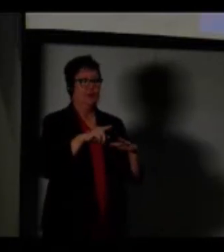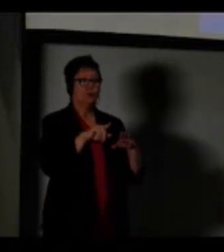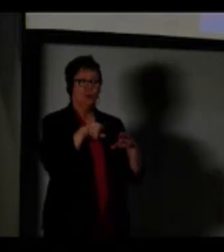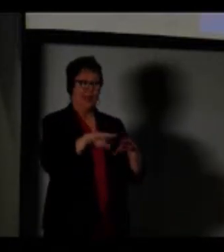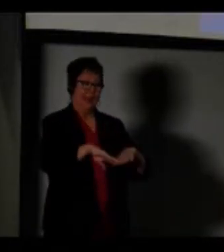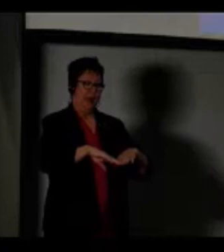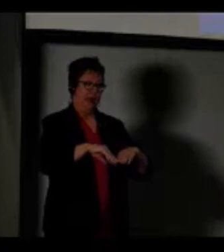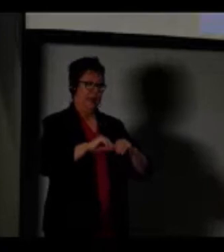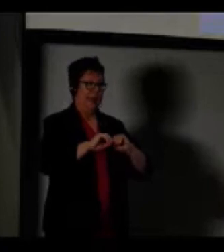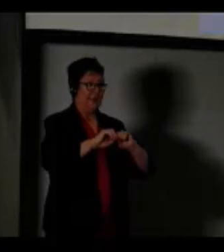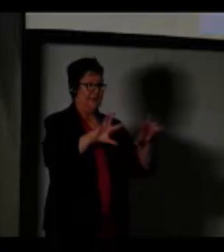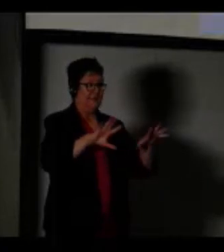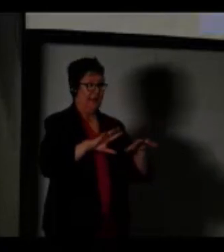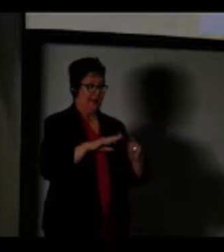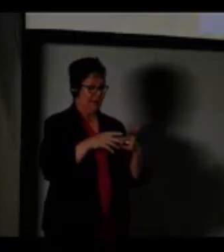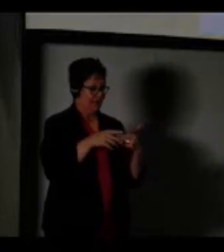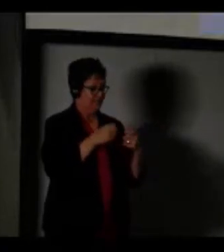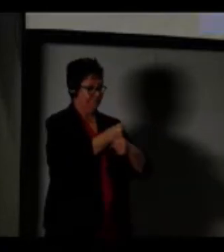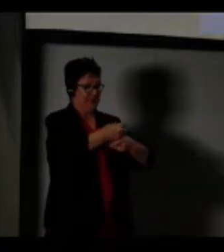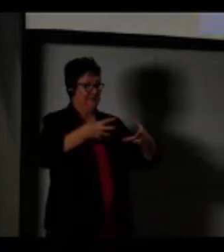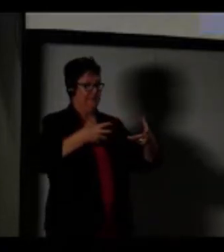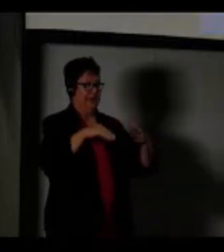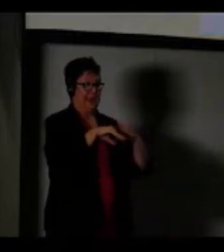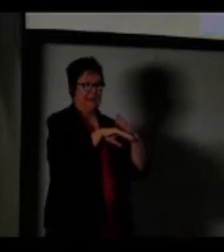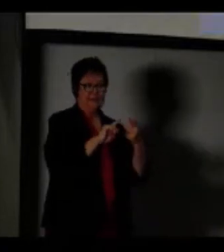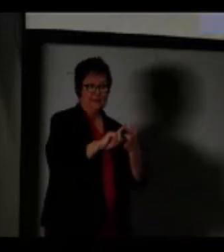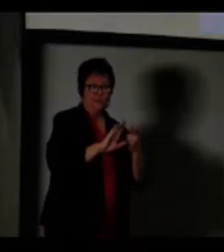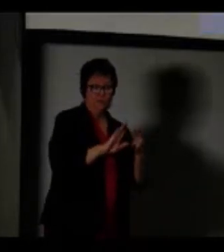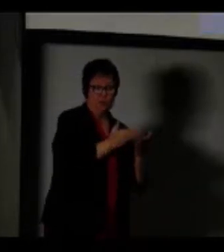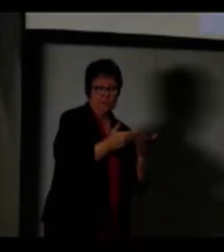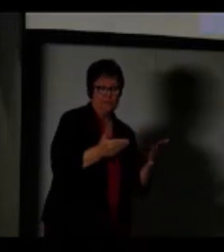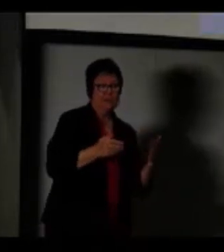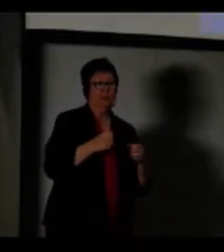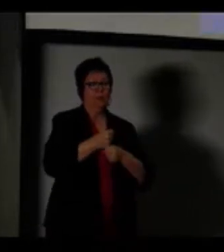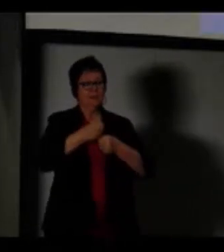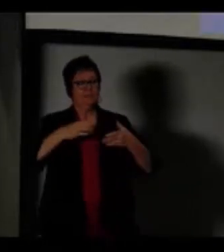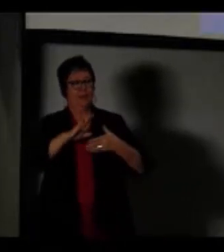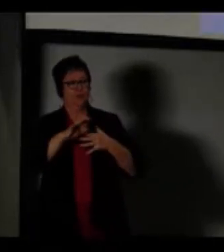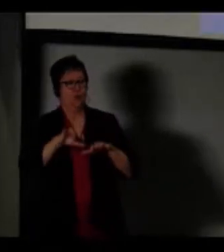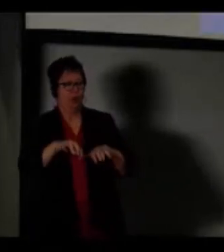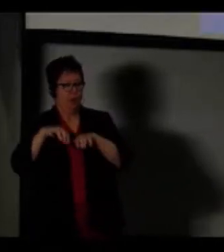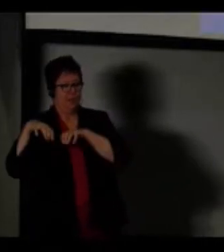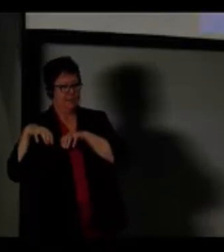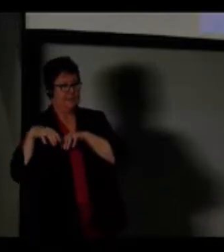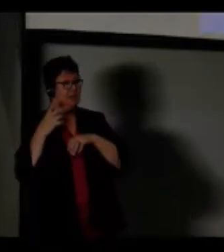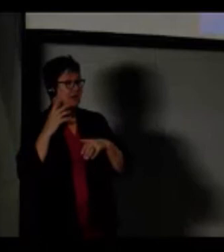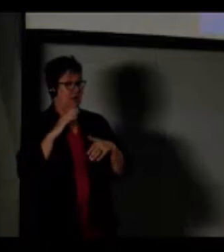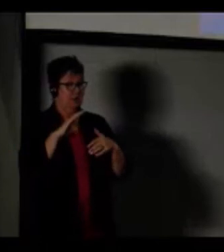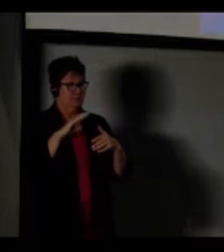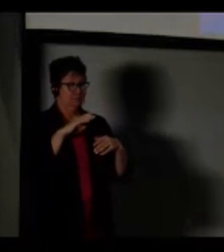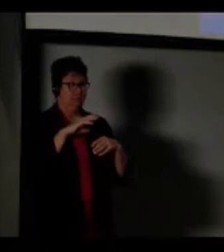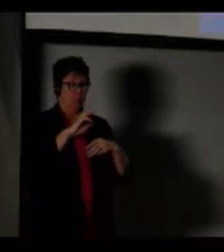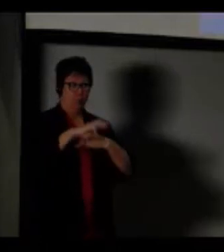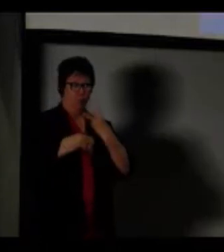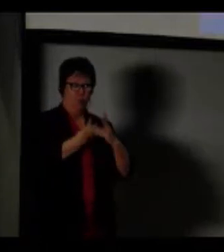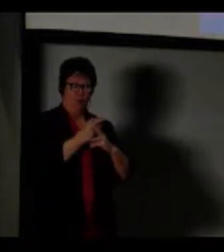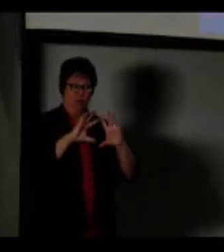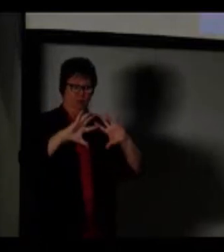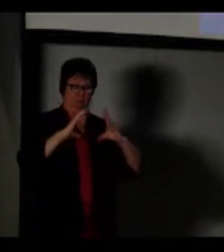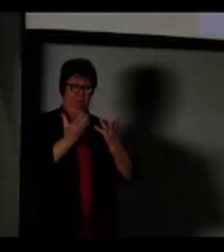at the same time. And we have covered just about all of the areas of the globe with users of BHL, and